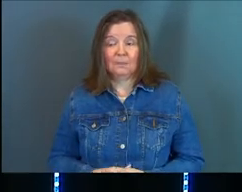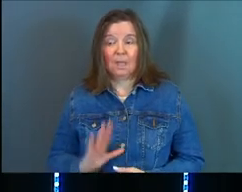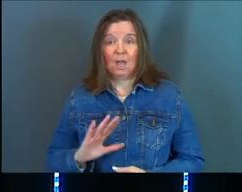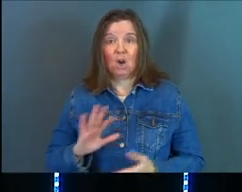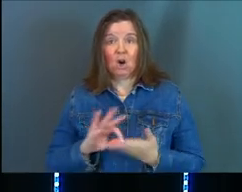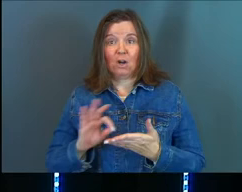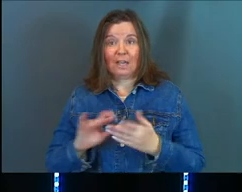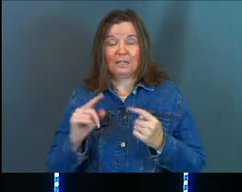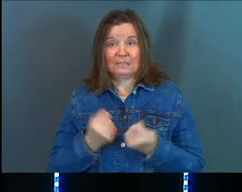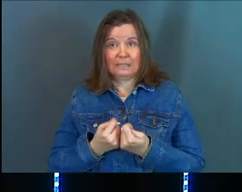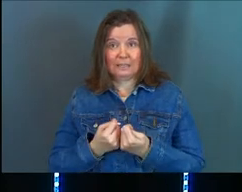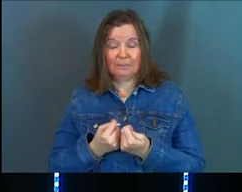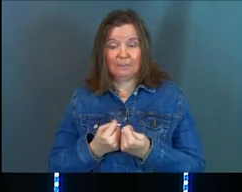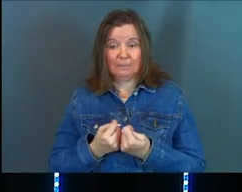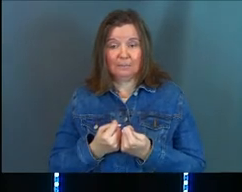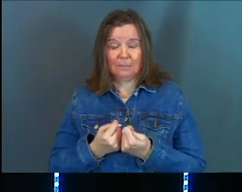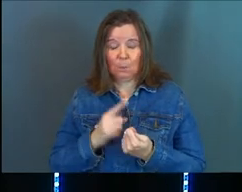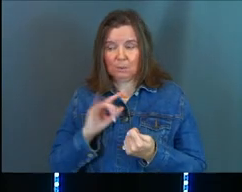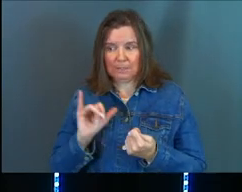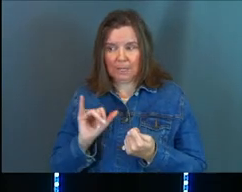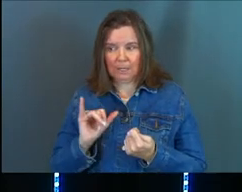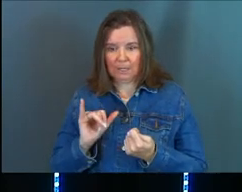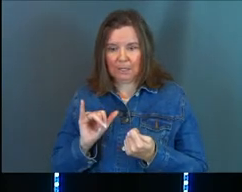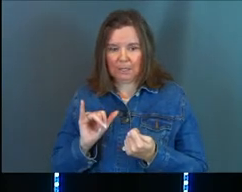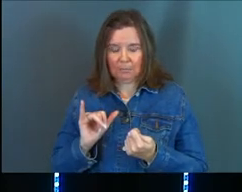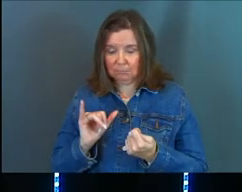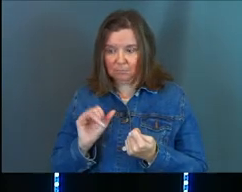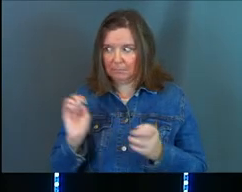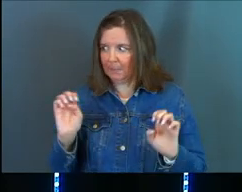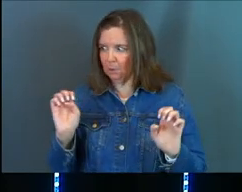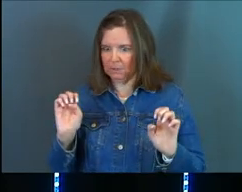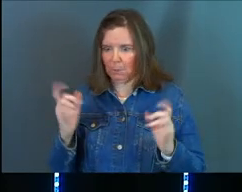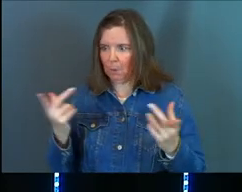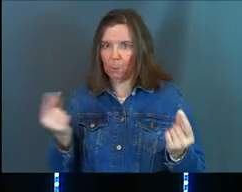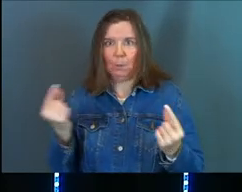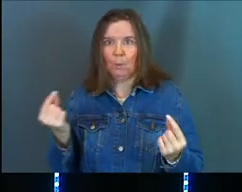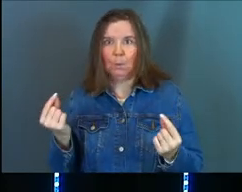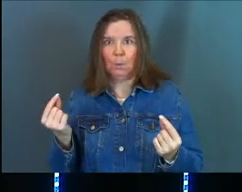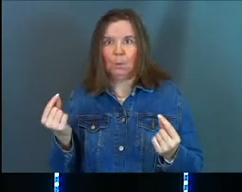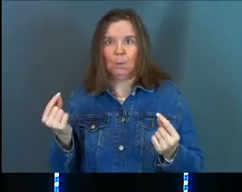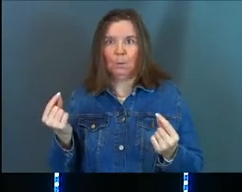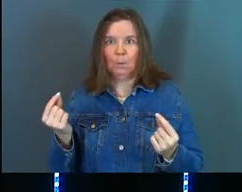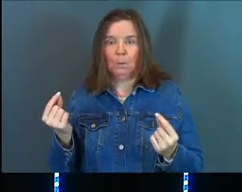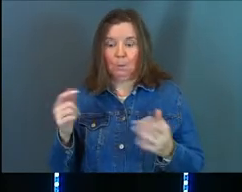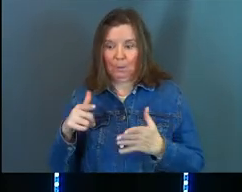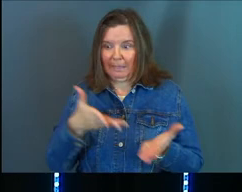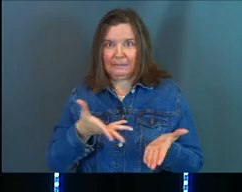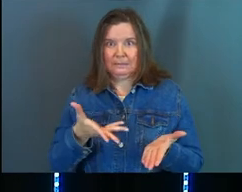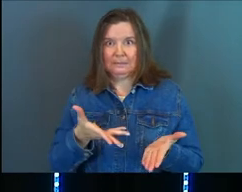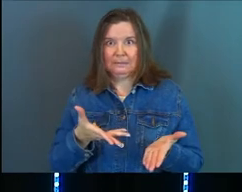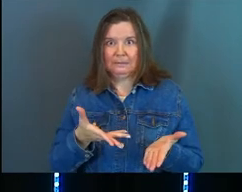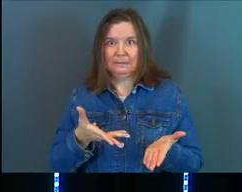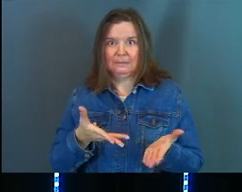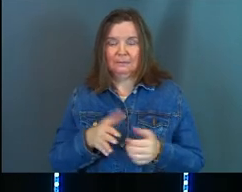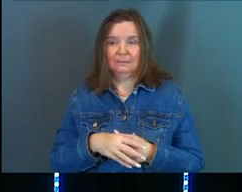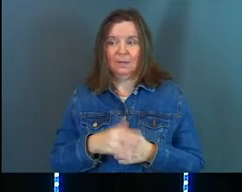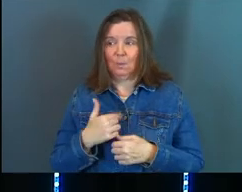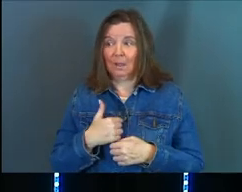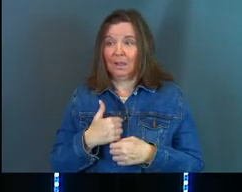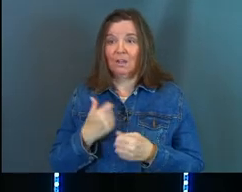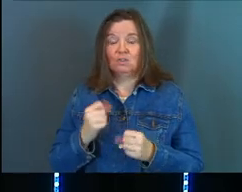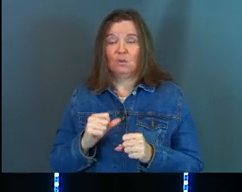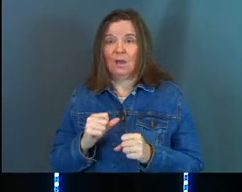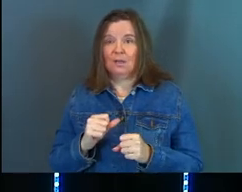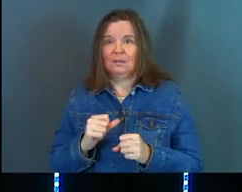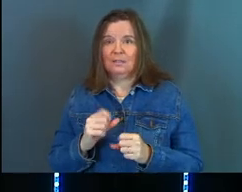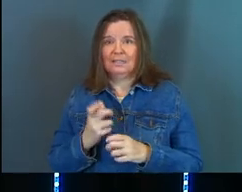And our counting team was like, emergency, what do we do with this? And we're like